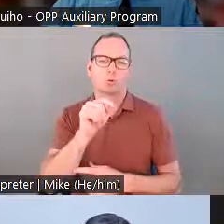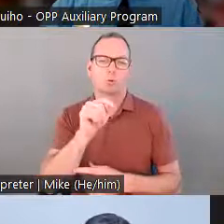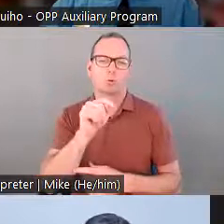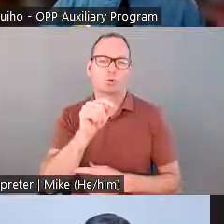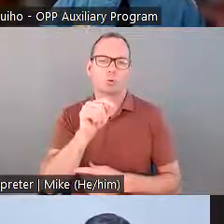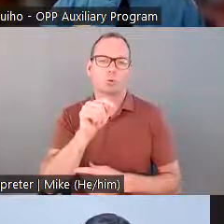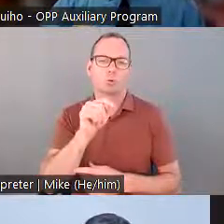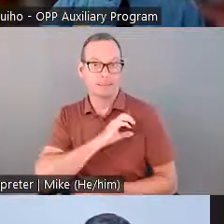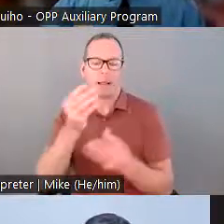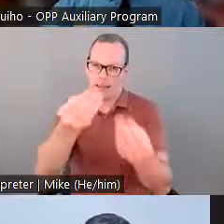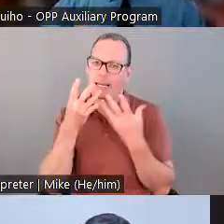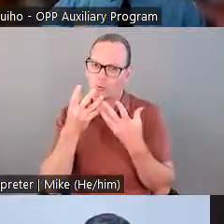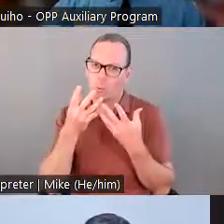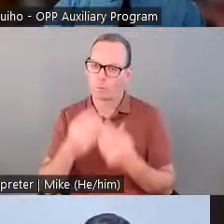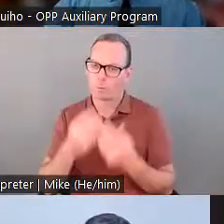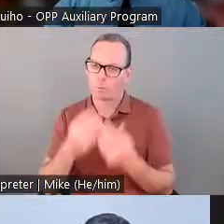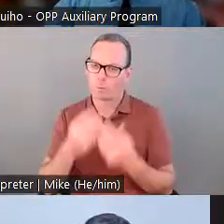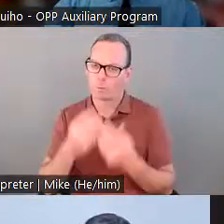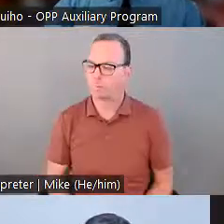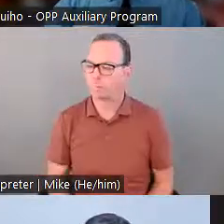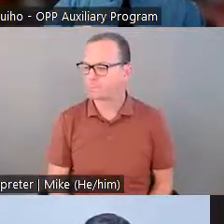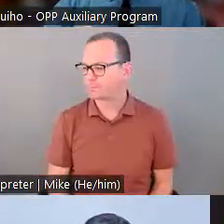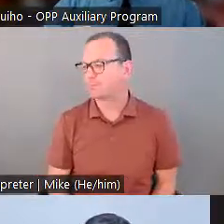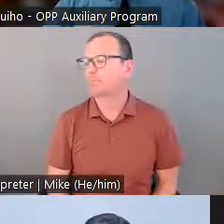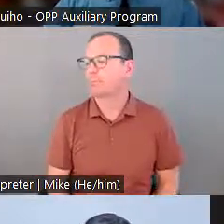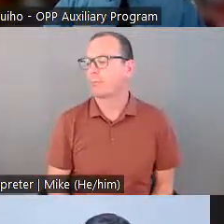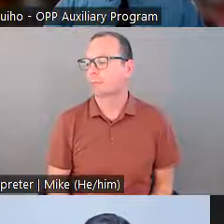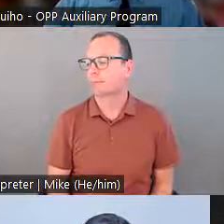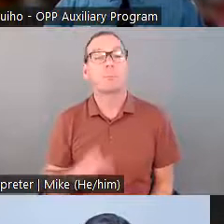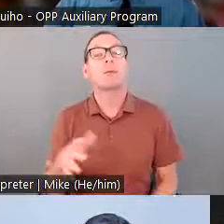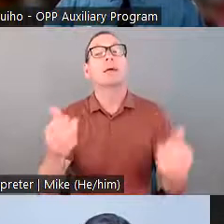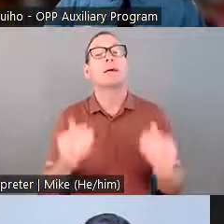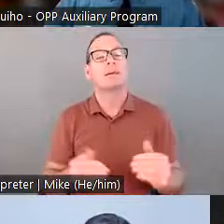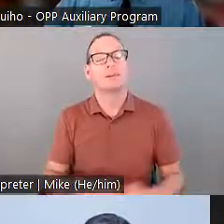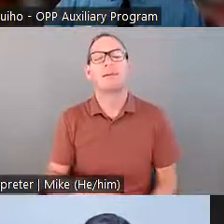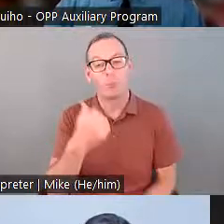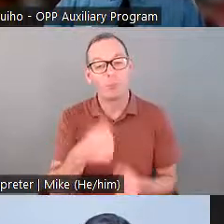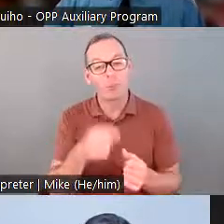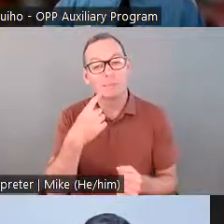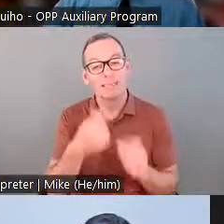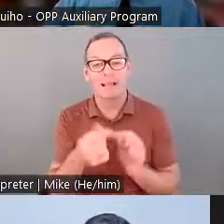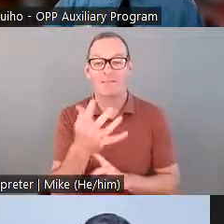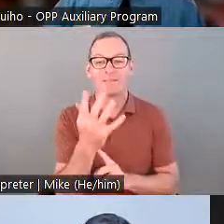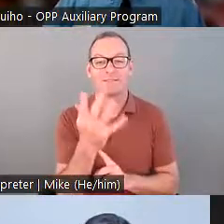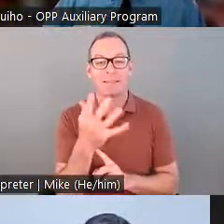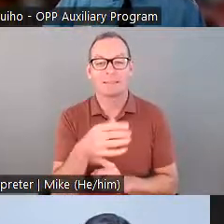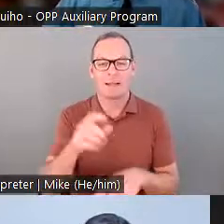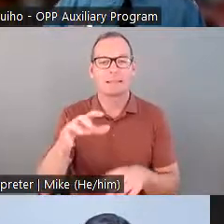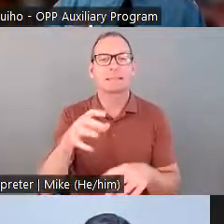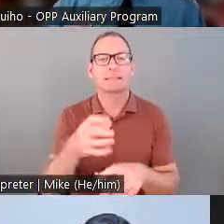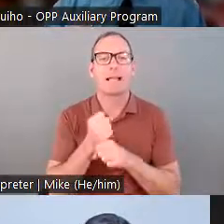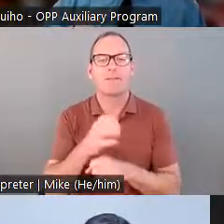So we talked about the Take 5 campaign. The second campaign out of the UK is called the Tell 2. And this is where education comes in.